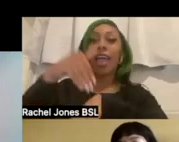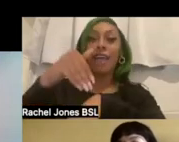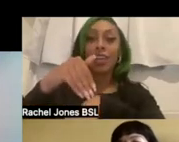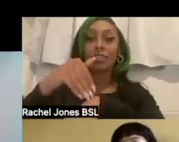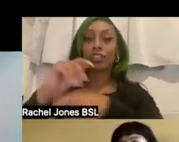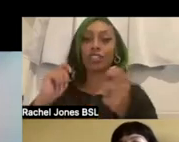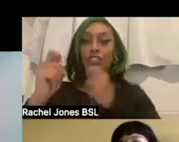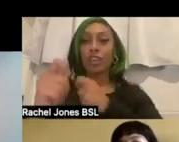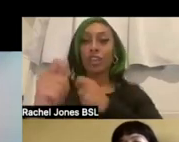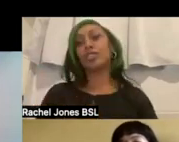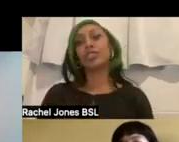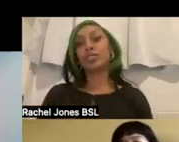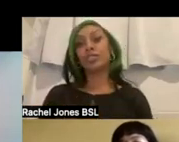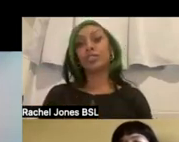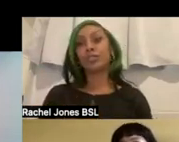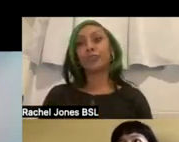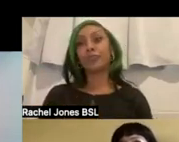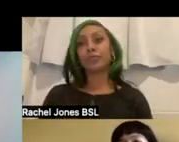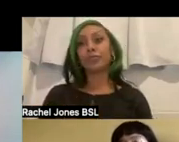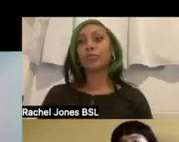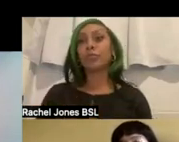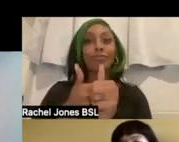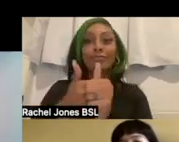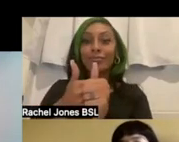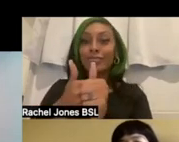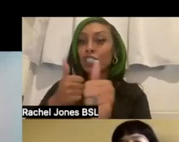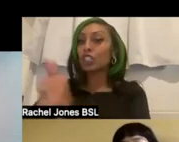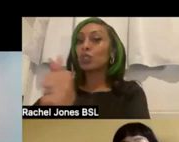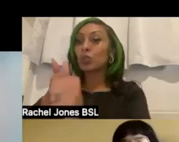institutions and workplaces that we work with and occupy.